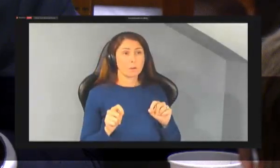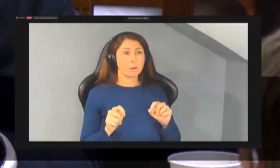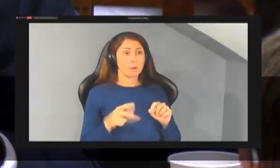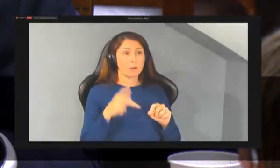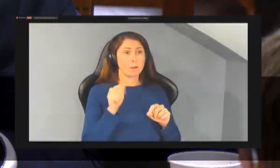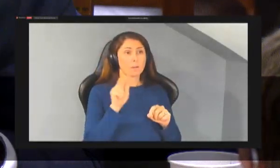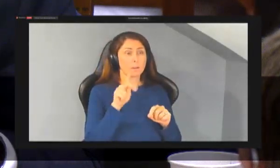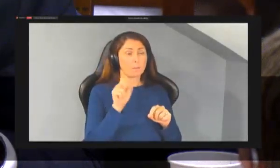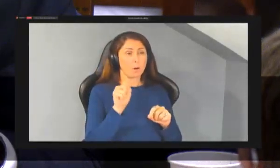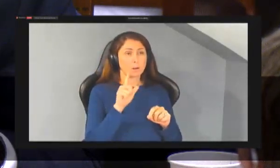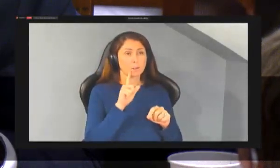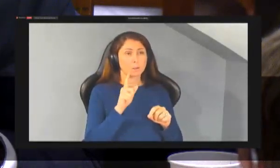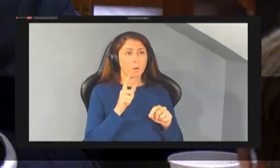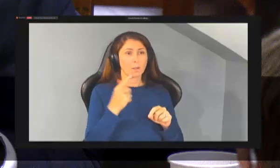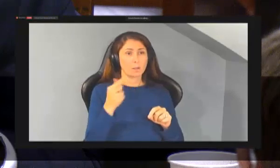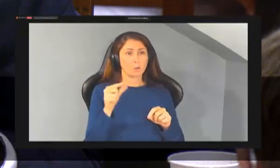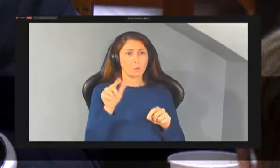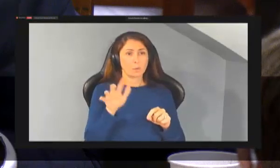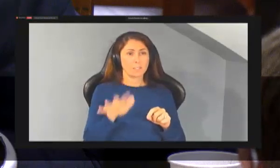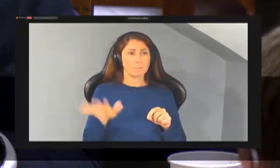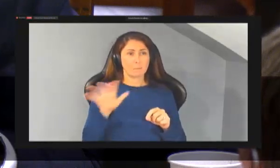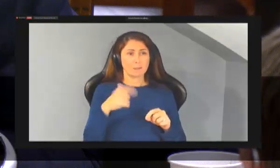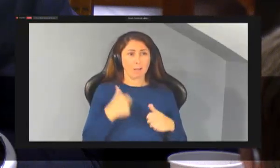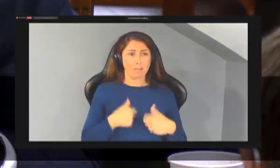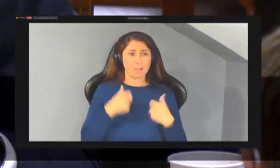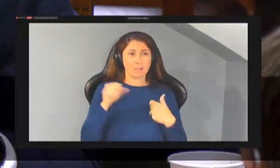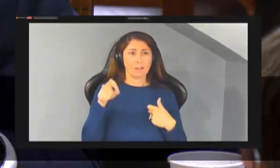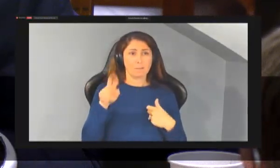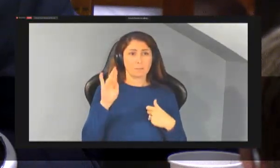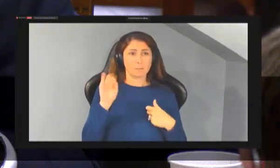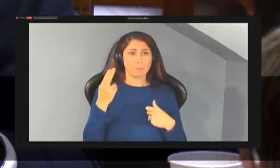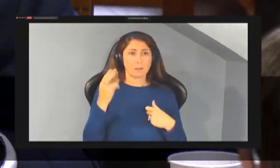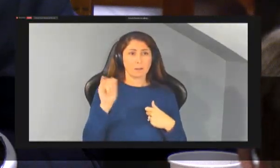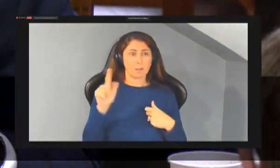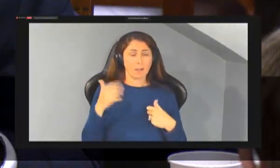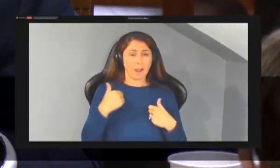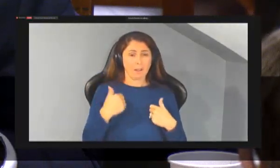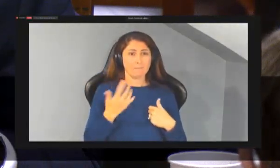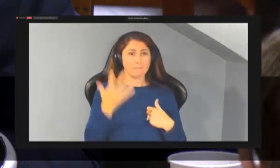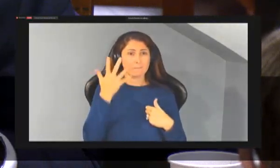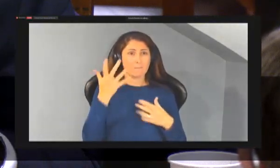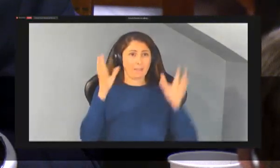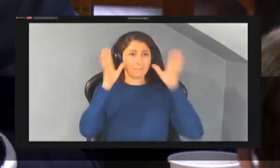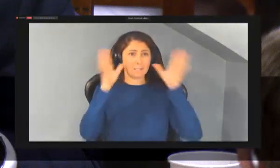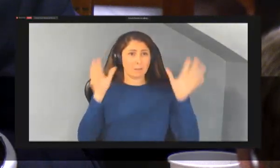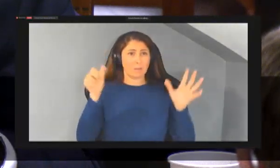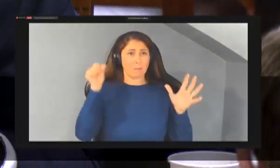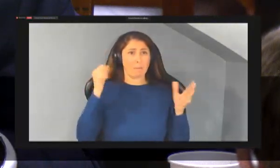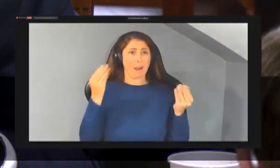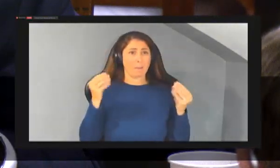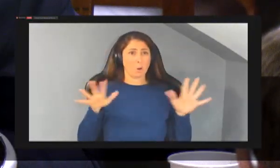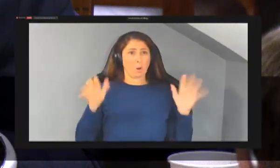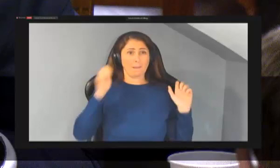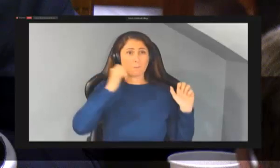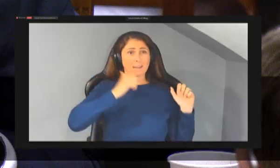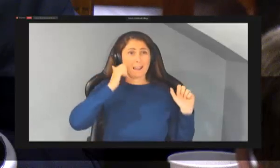green spaces. I live on Spring Hill, and I have about 5 deer in the back of my yard every day.